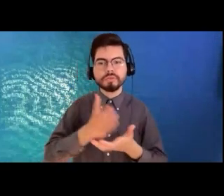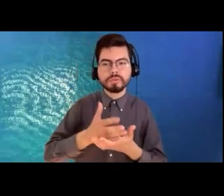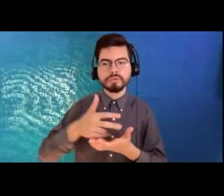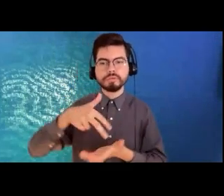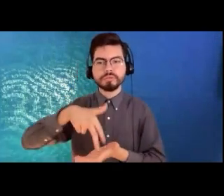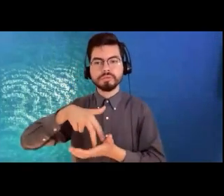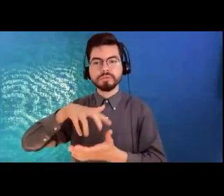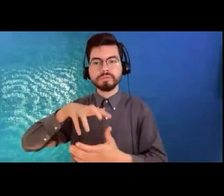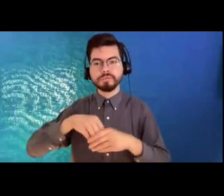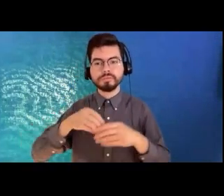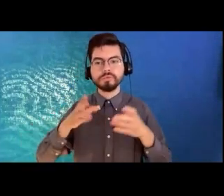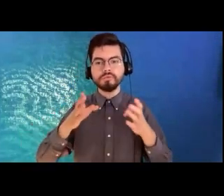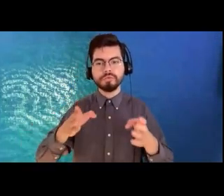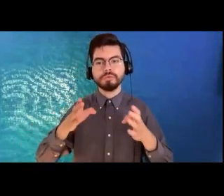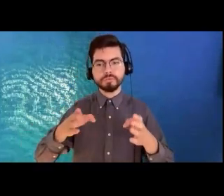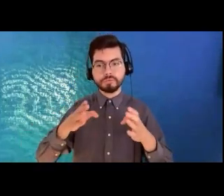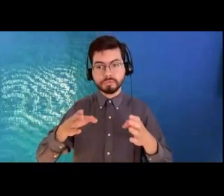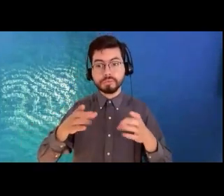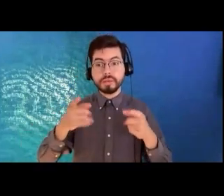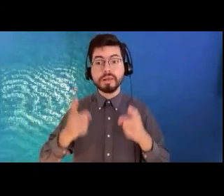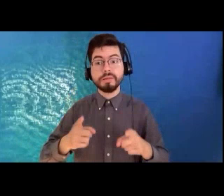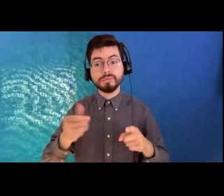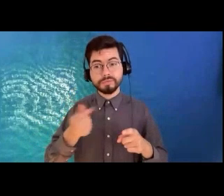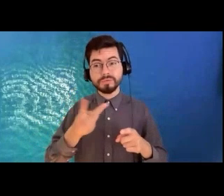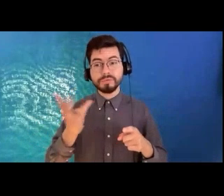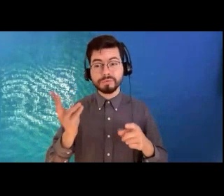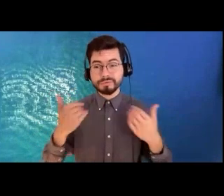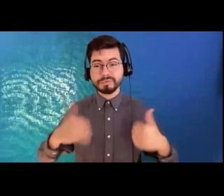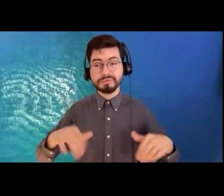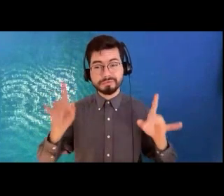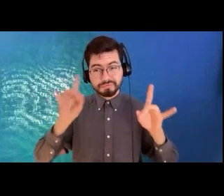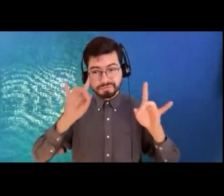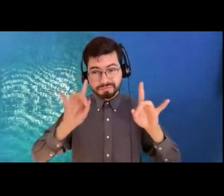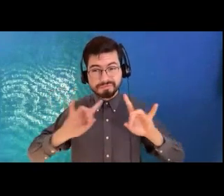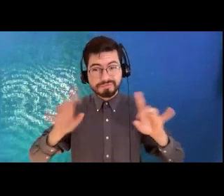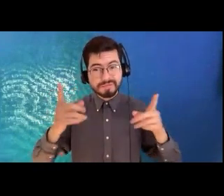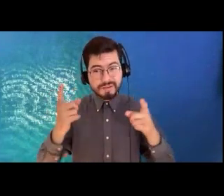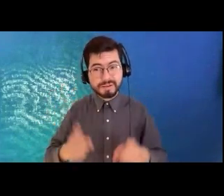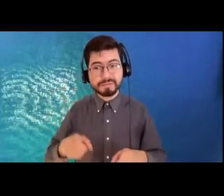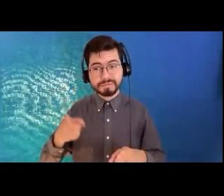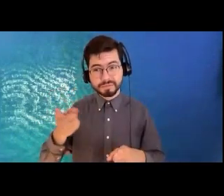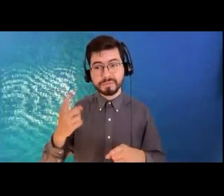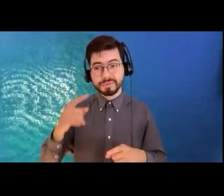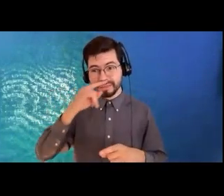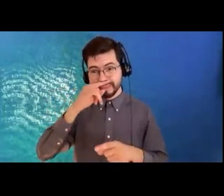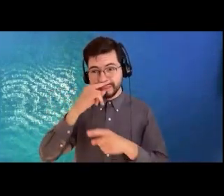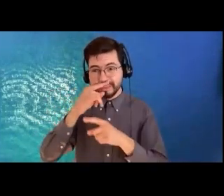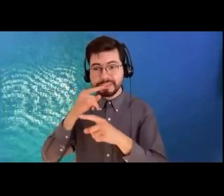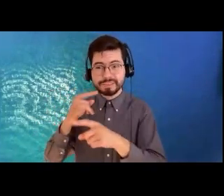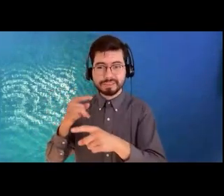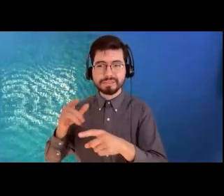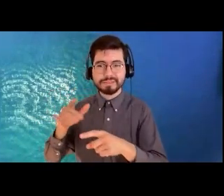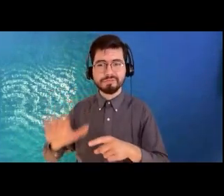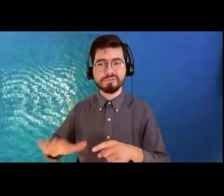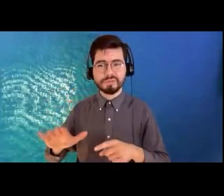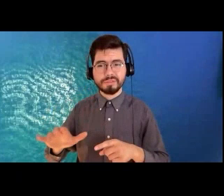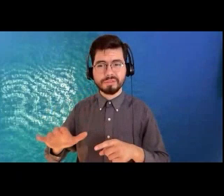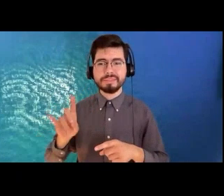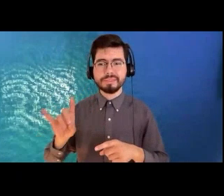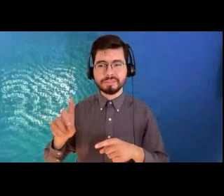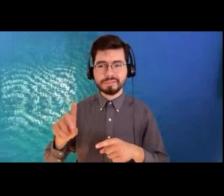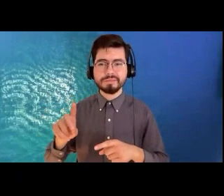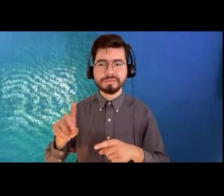the roadway. This is after we had a couple tragedies, one involving a child where there's just too much traffic on that roadway.